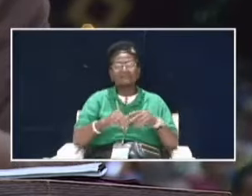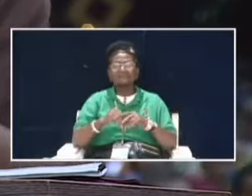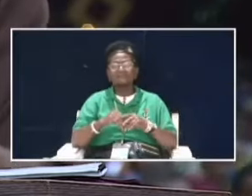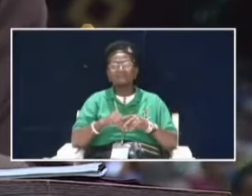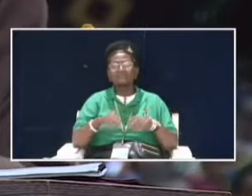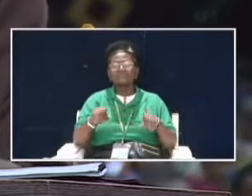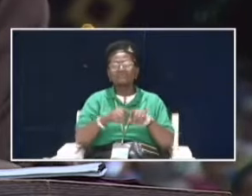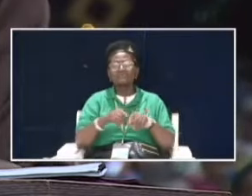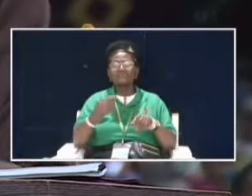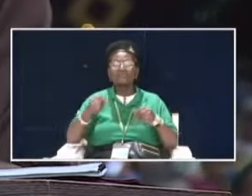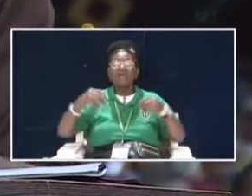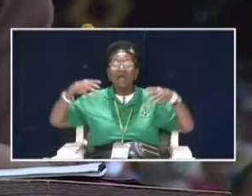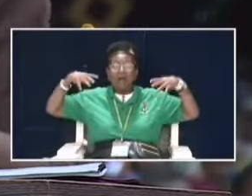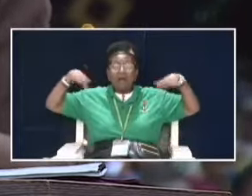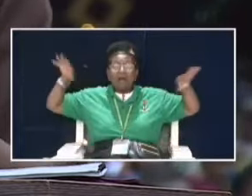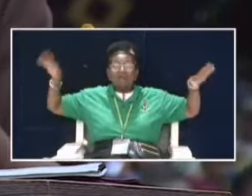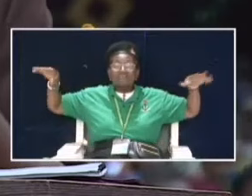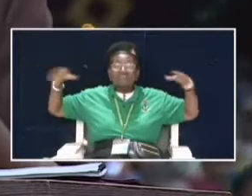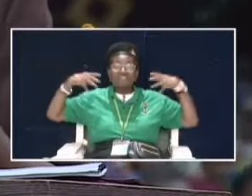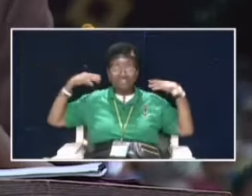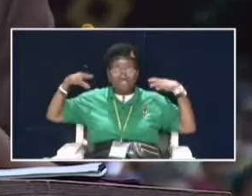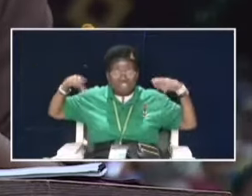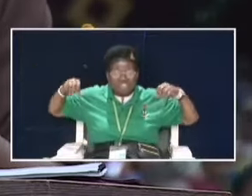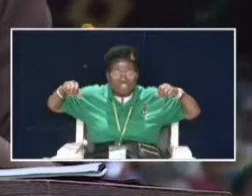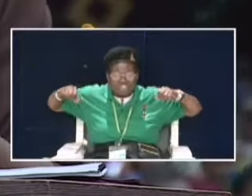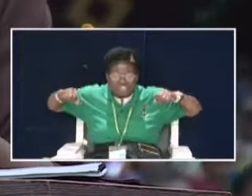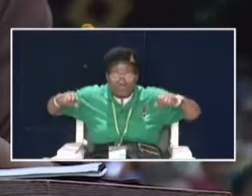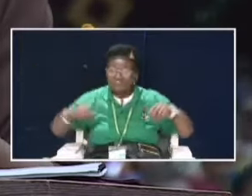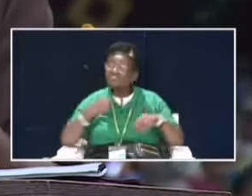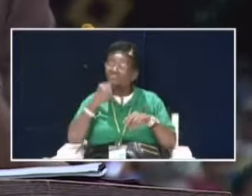So the chief thought, secret,